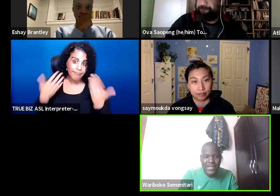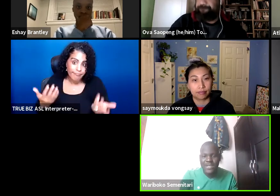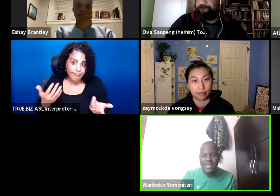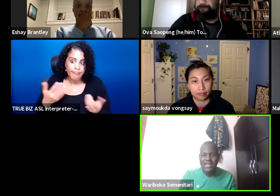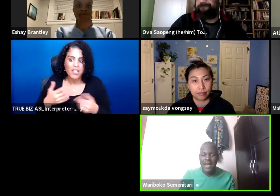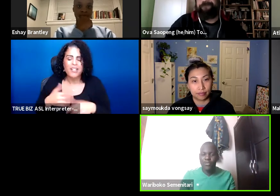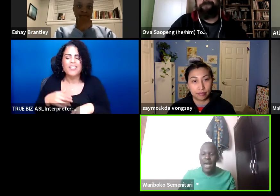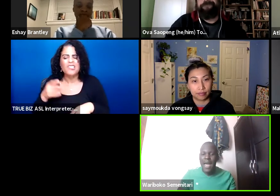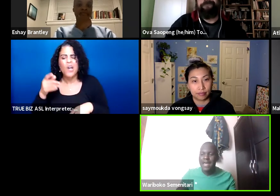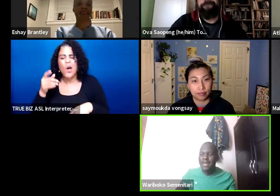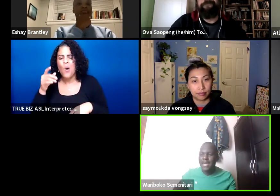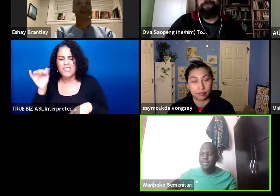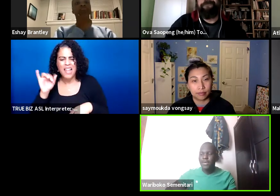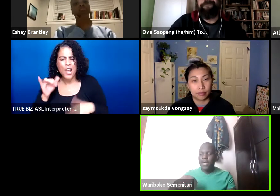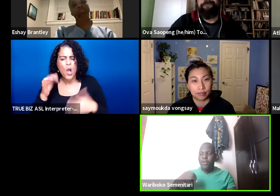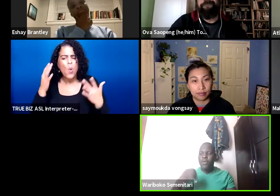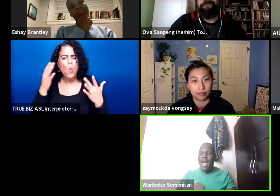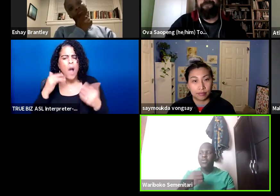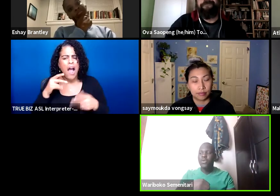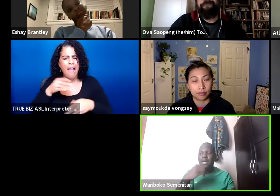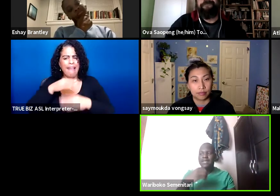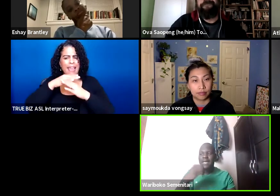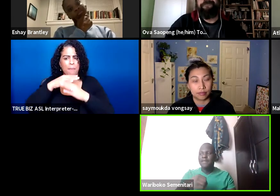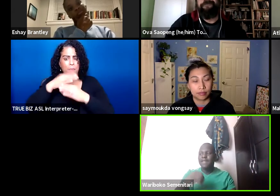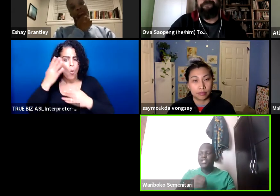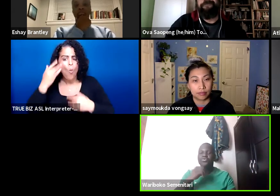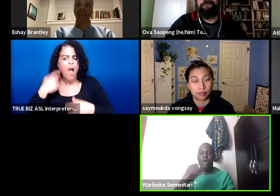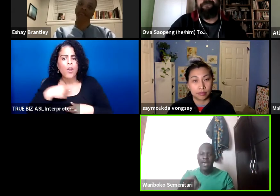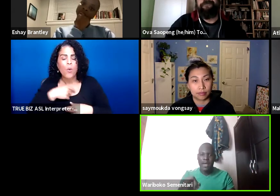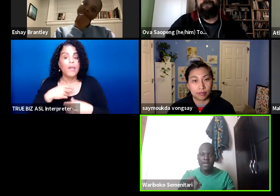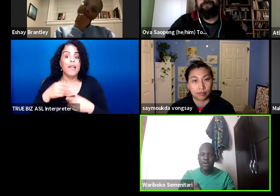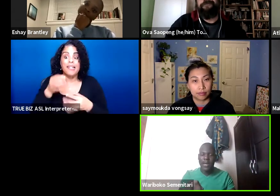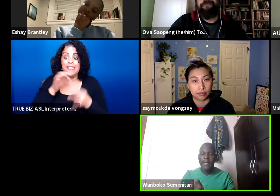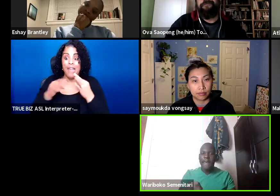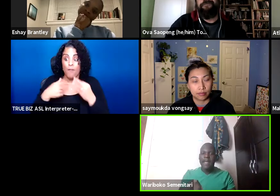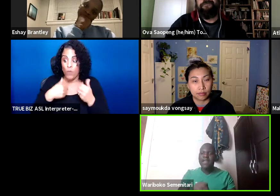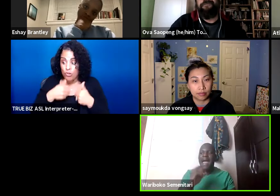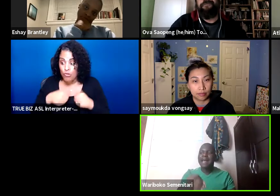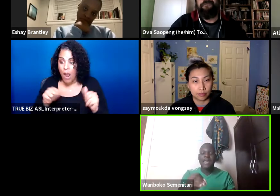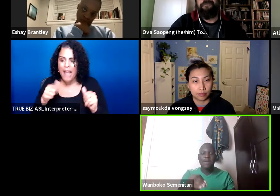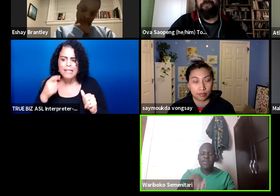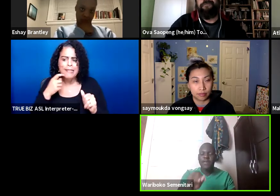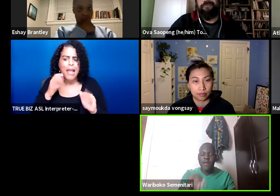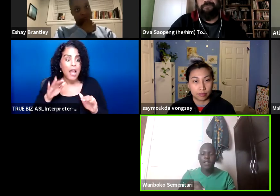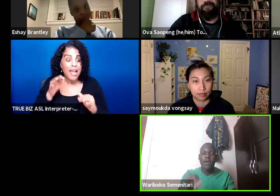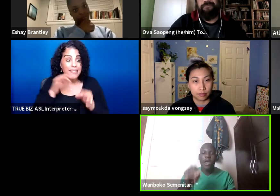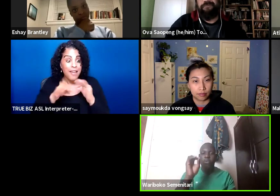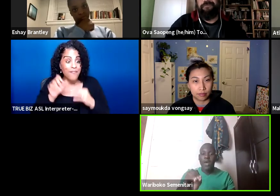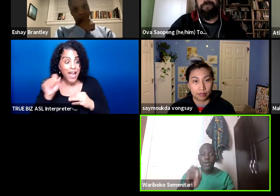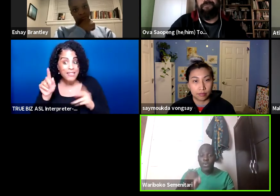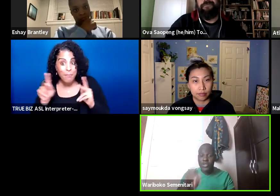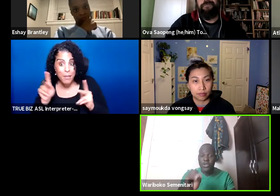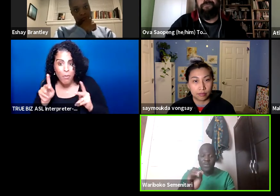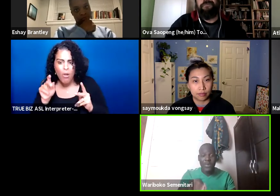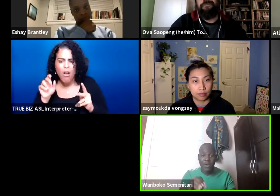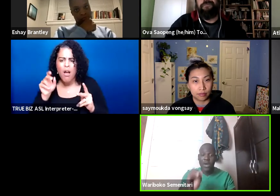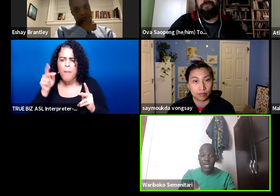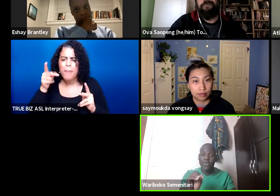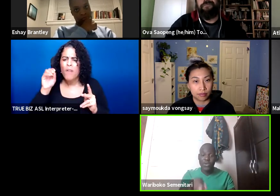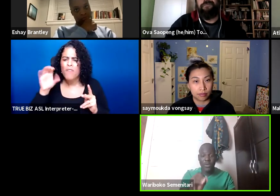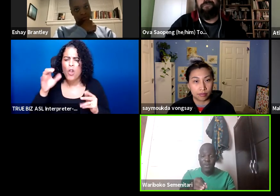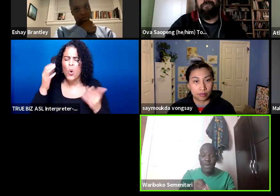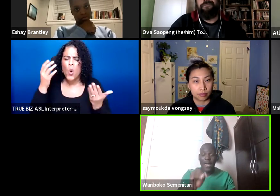Yeah. And so it's just like, why do we, instead of like trying and going, instead of asking people of color, what can we do to be